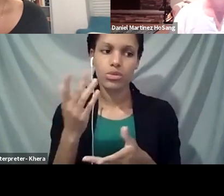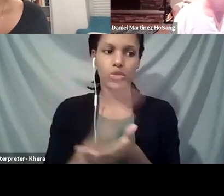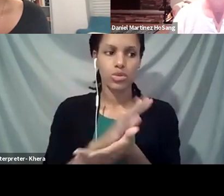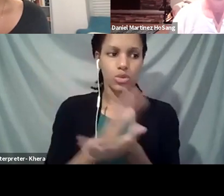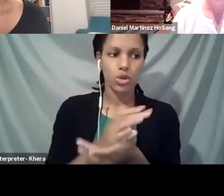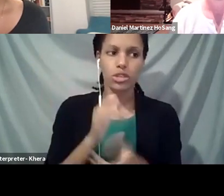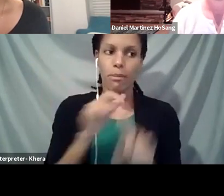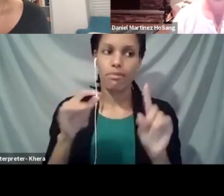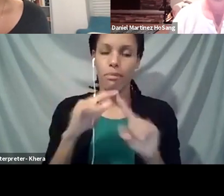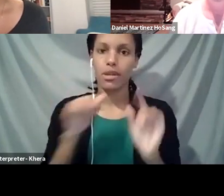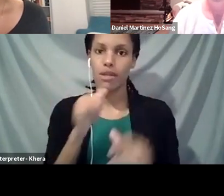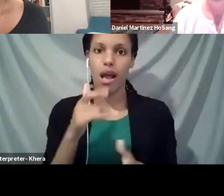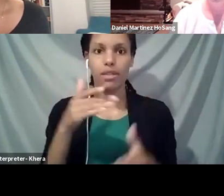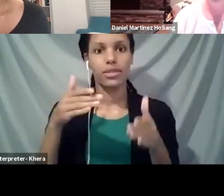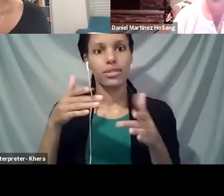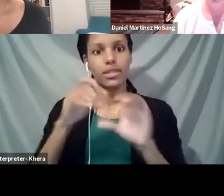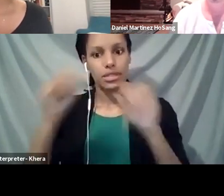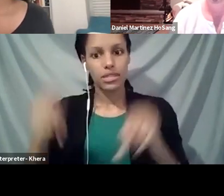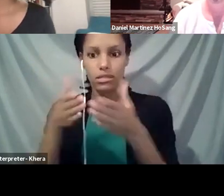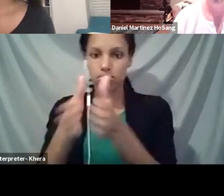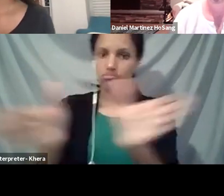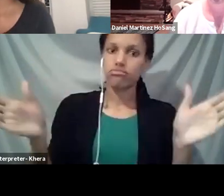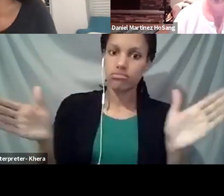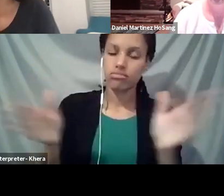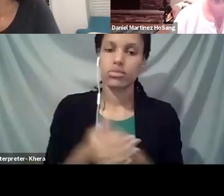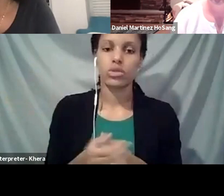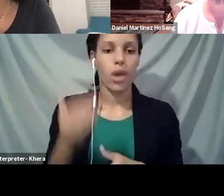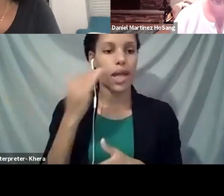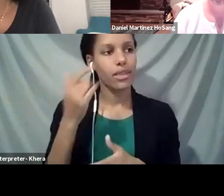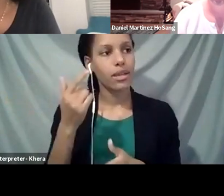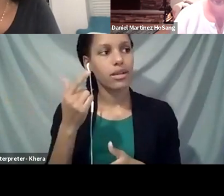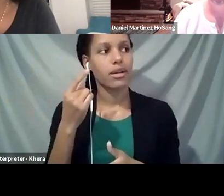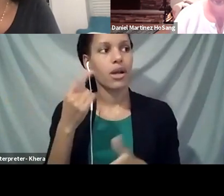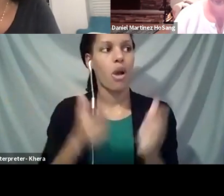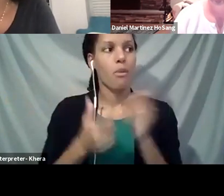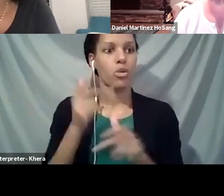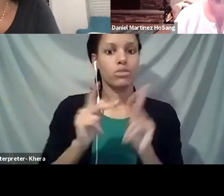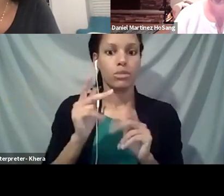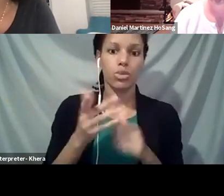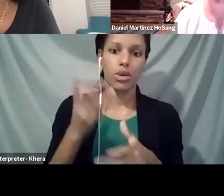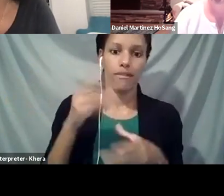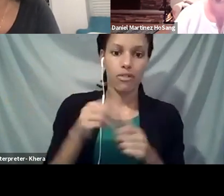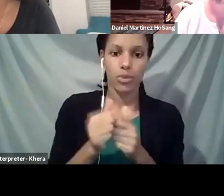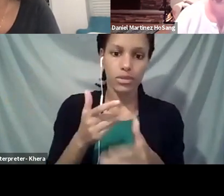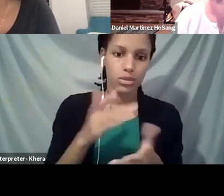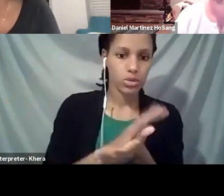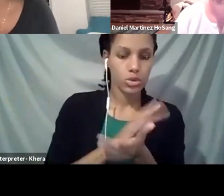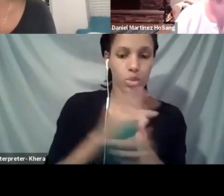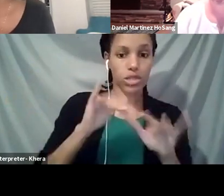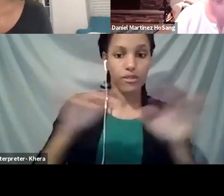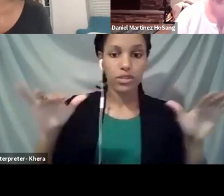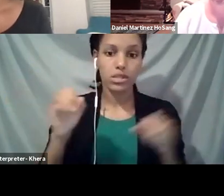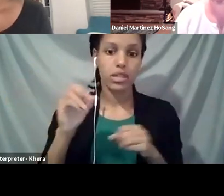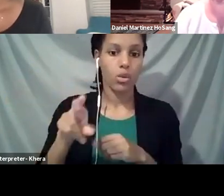large. And I think that most people, regardless of their positions on school diversity or school integration or specialized high schools in New York